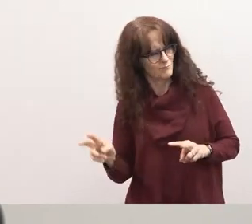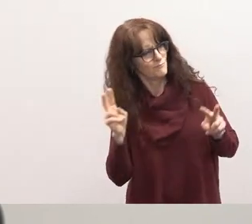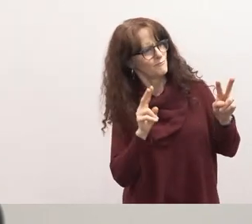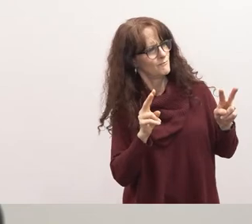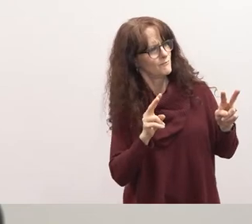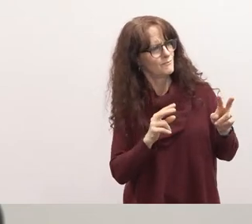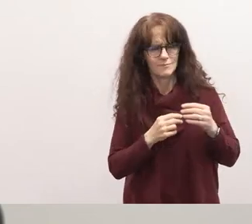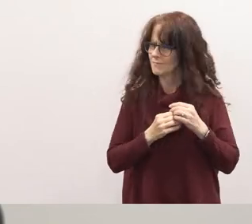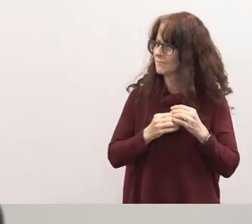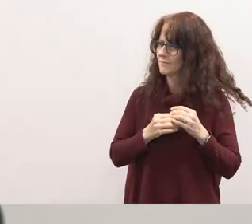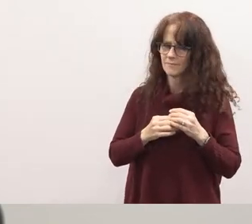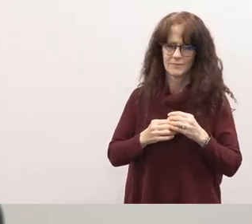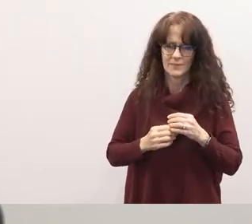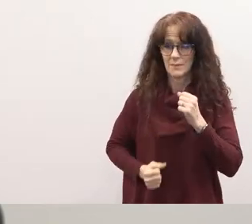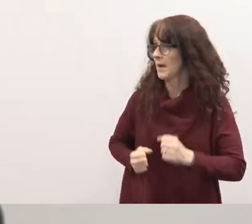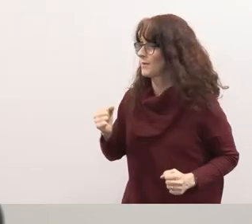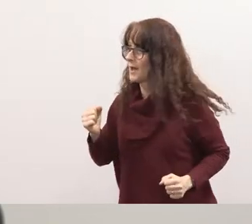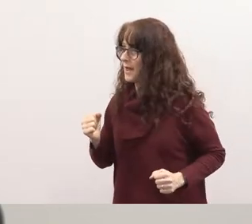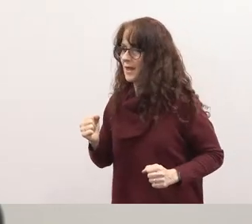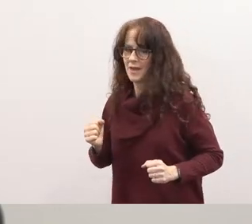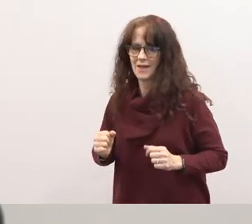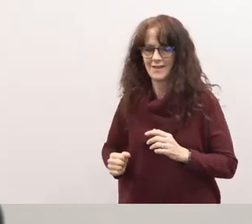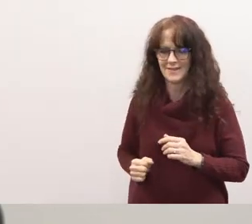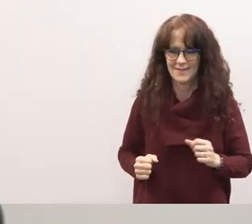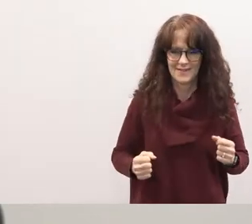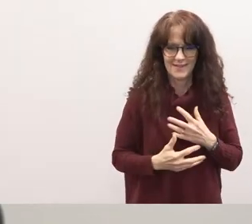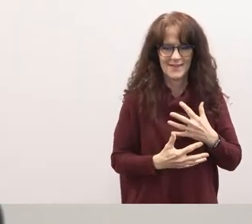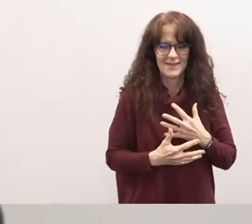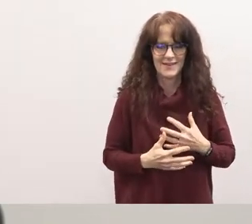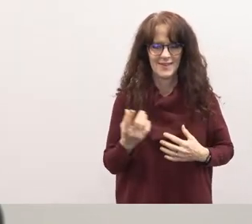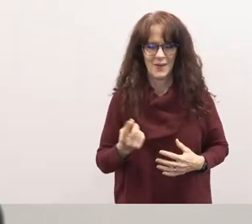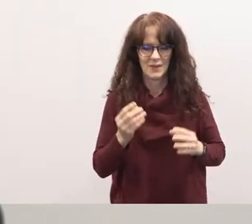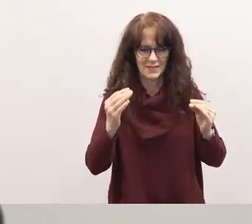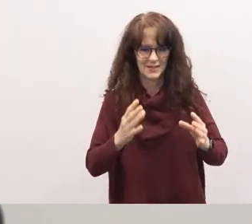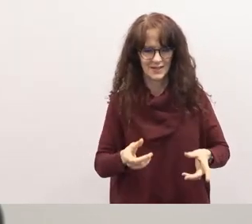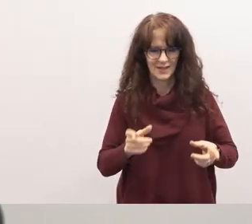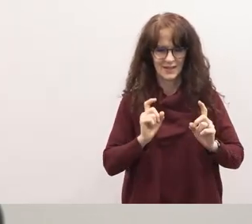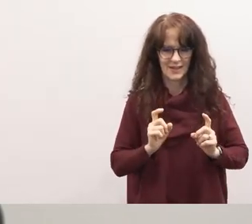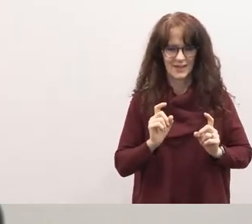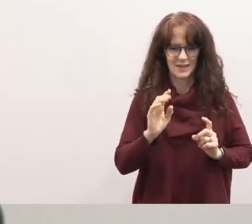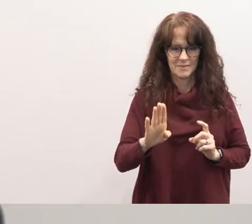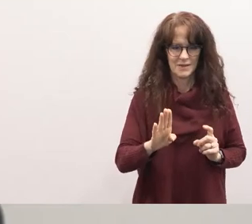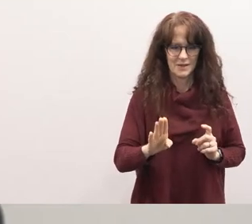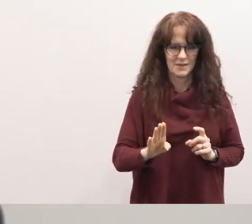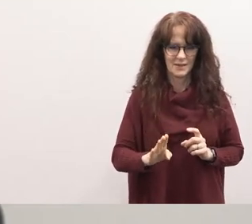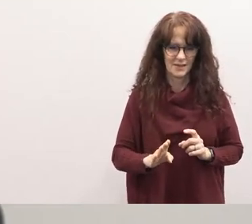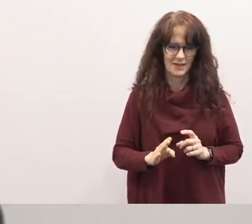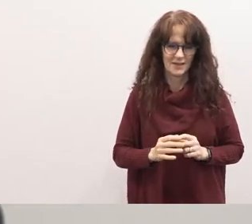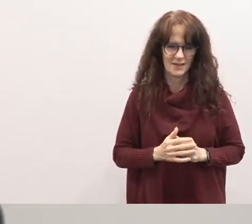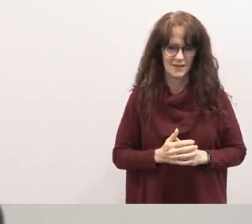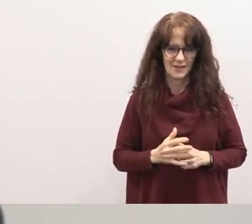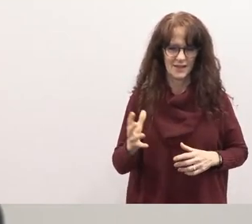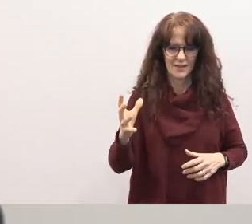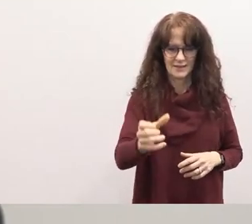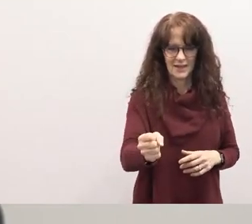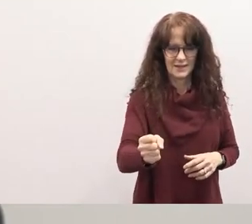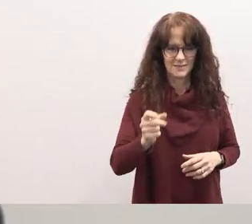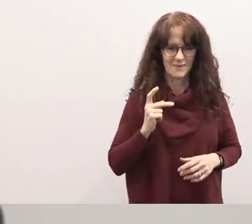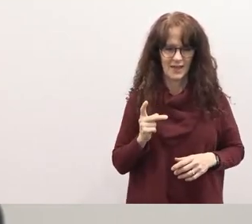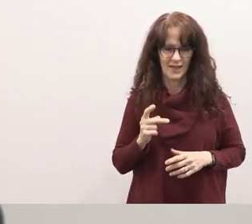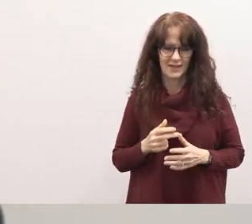And I started running almost, because he's the only teacher that gave me a B, and I thought he was getting ready to take it back.